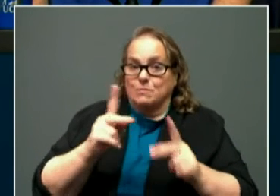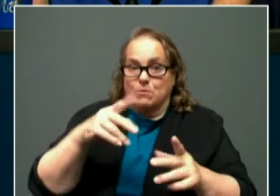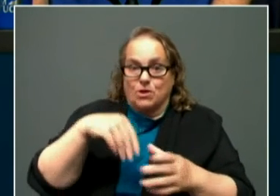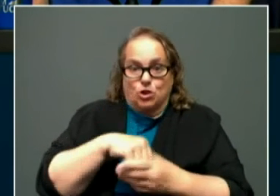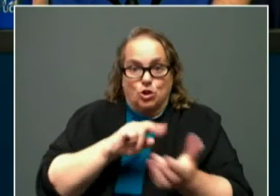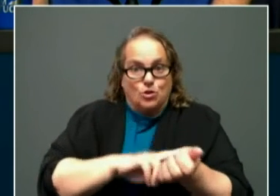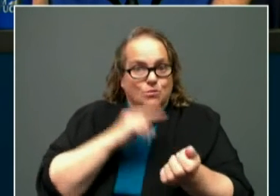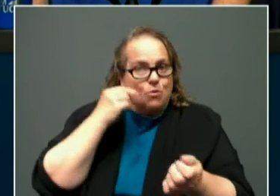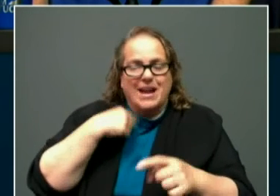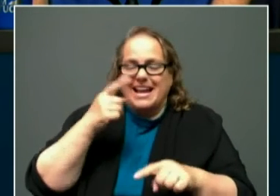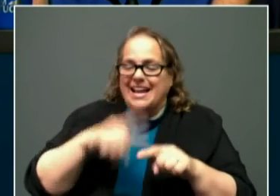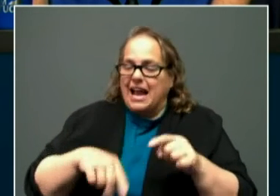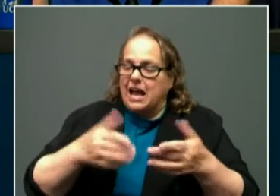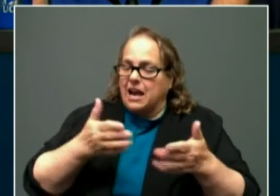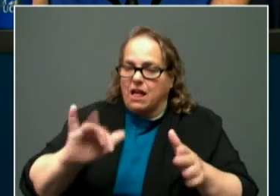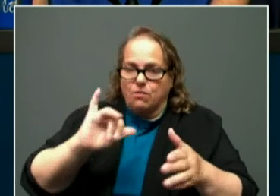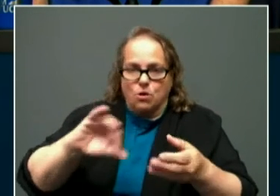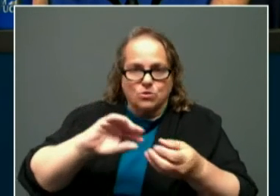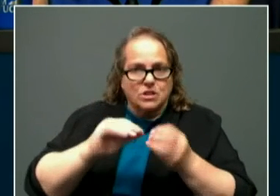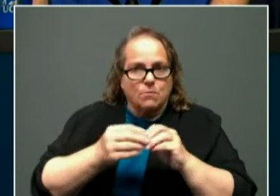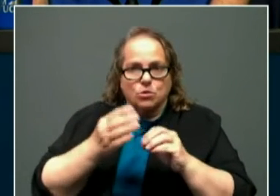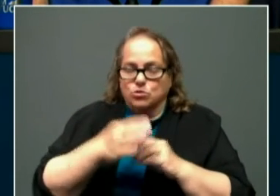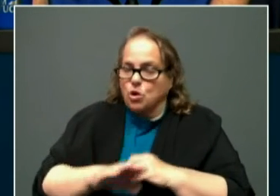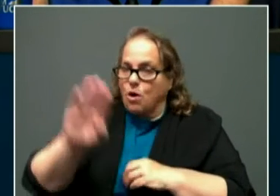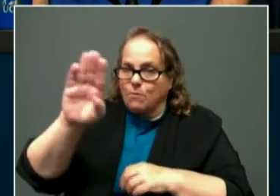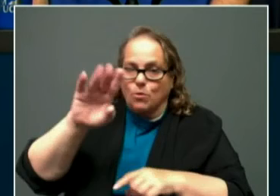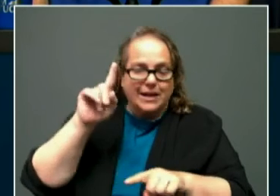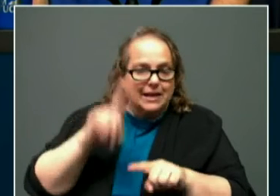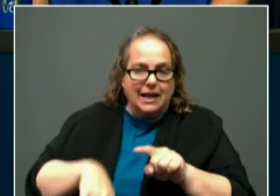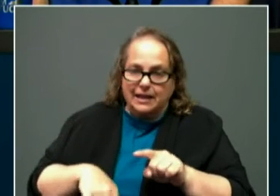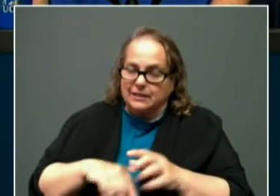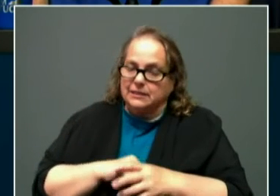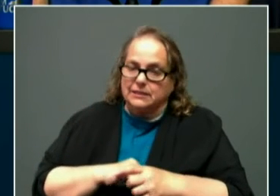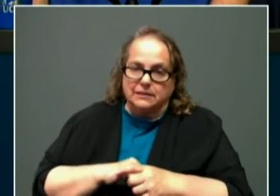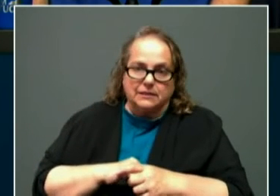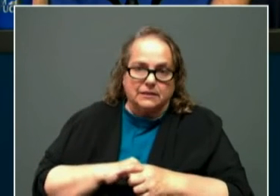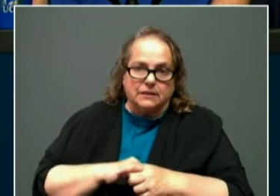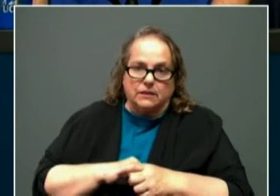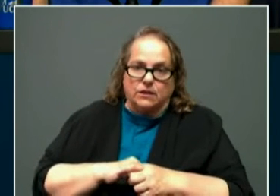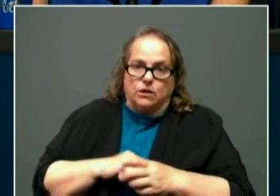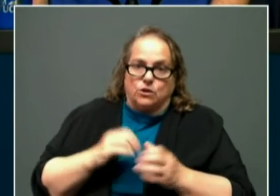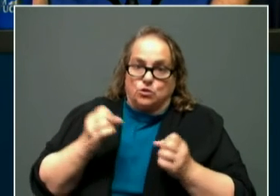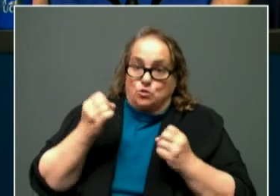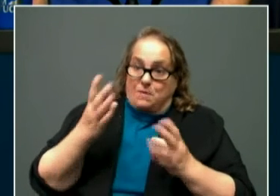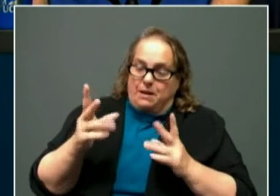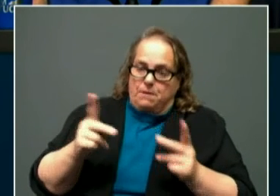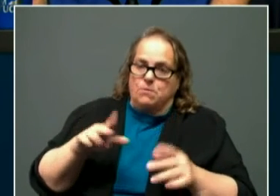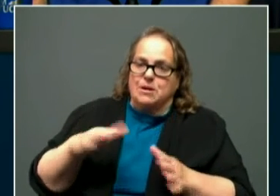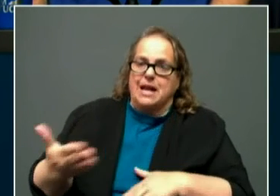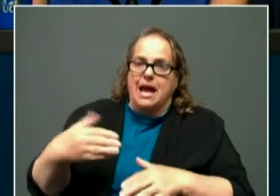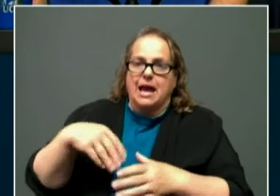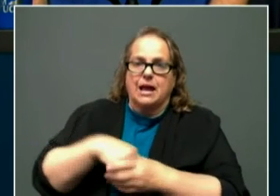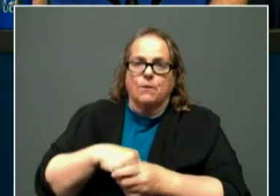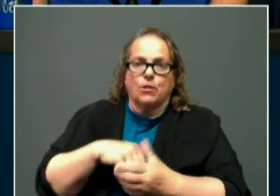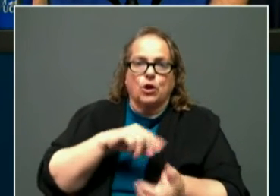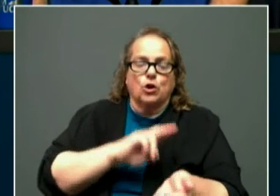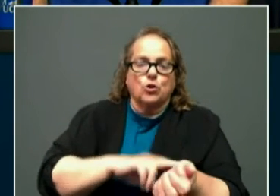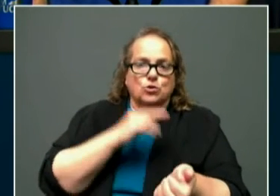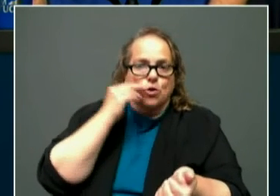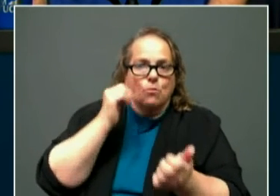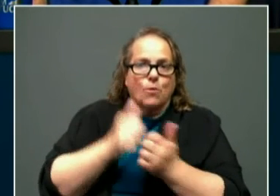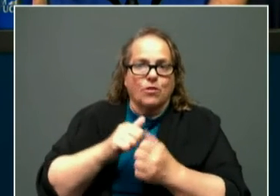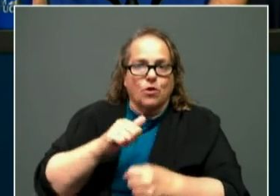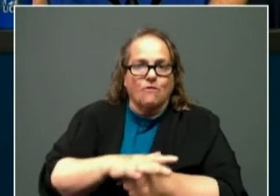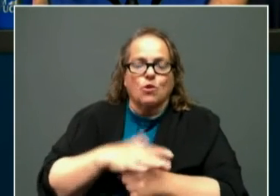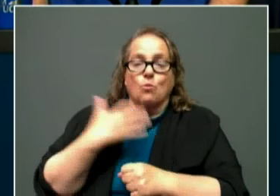numbers go up. Far too many have died in these facilities. We want people to have the visitation they